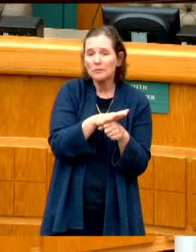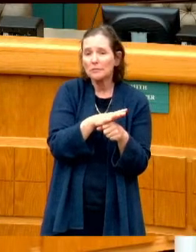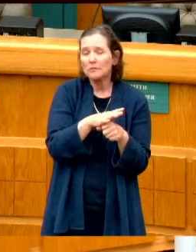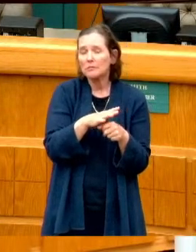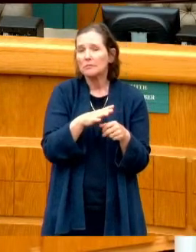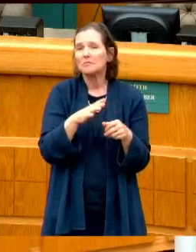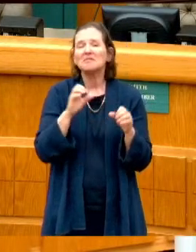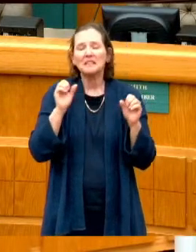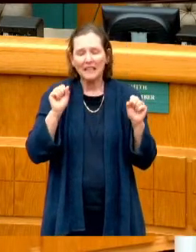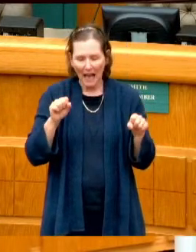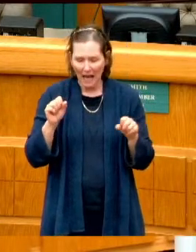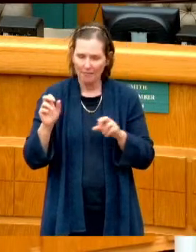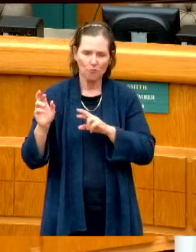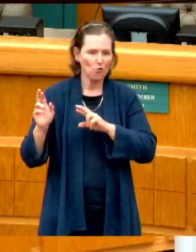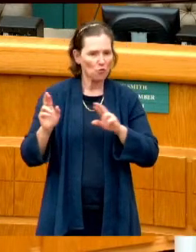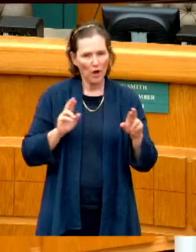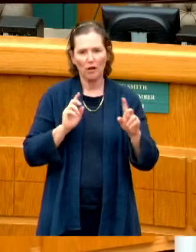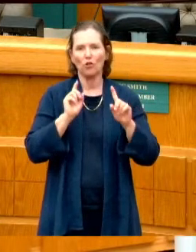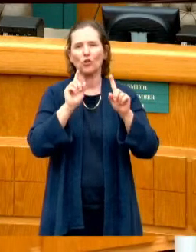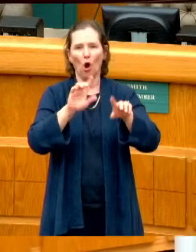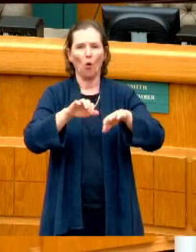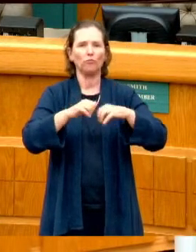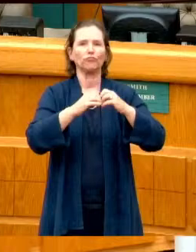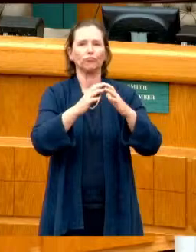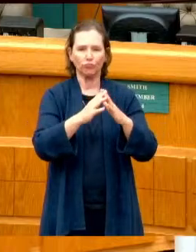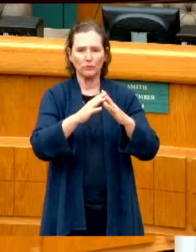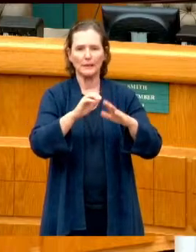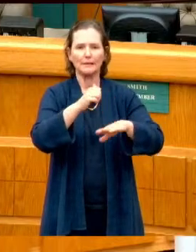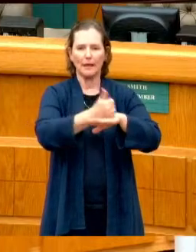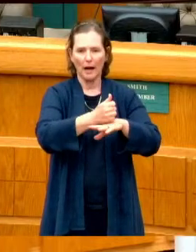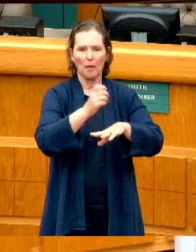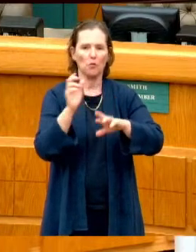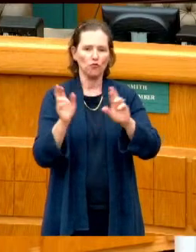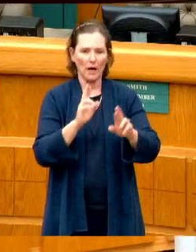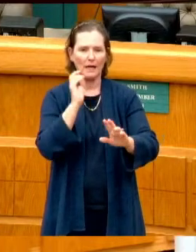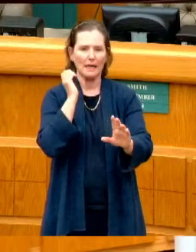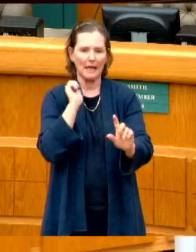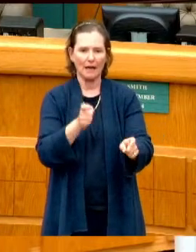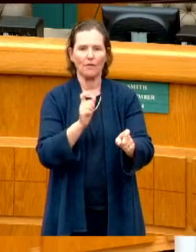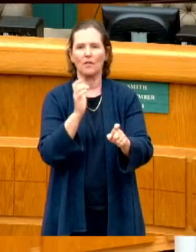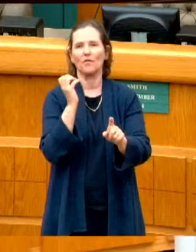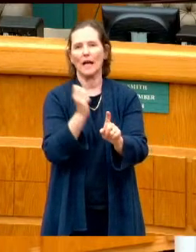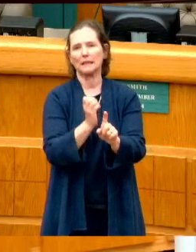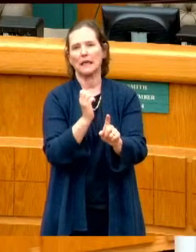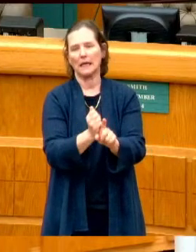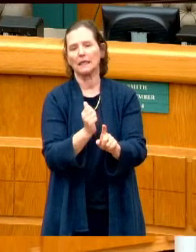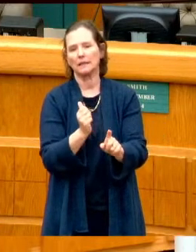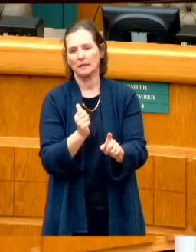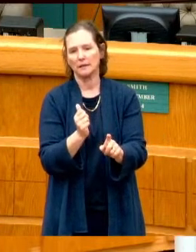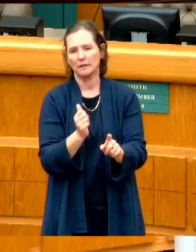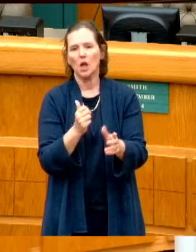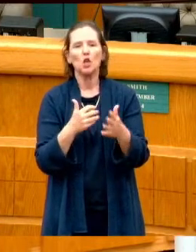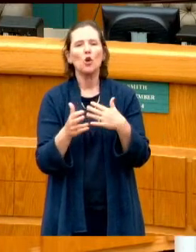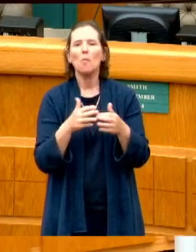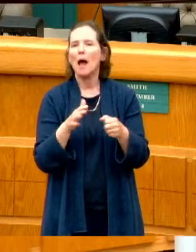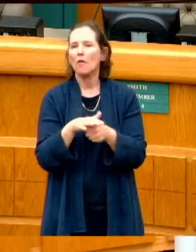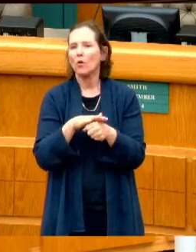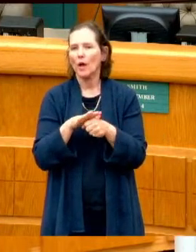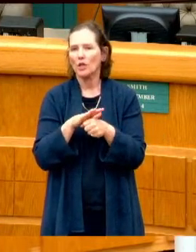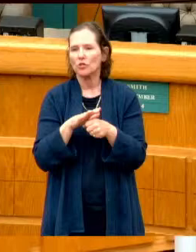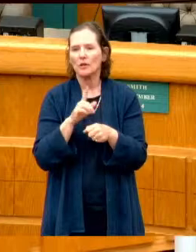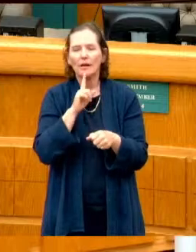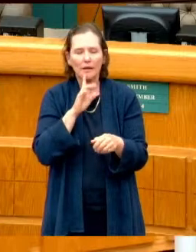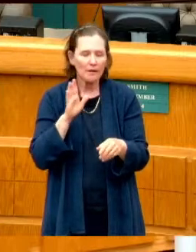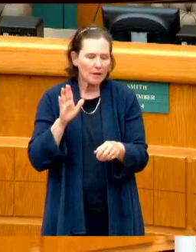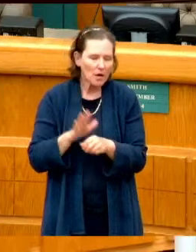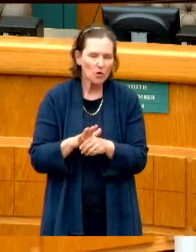locale. Whatever the location, I can assure you that the excellence and the care